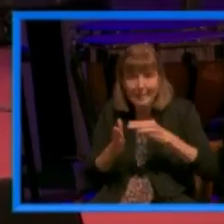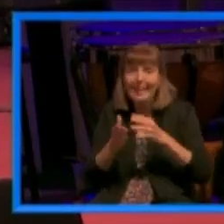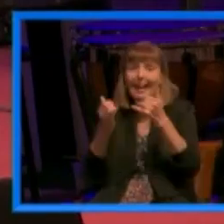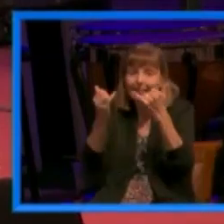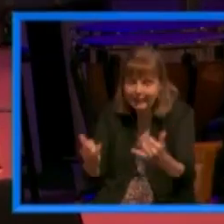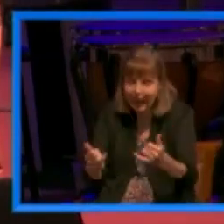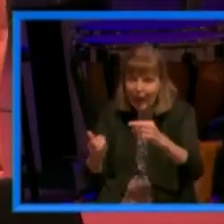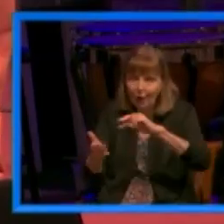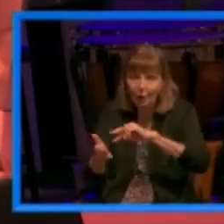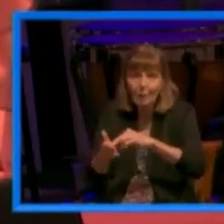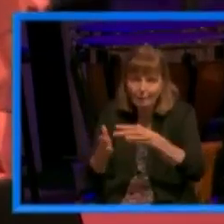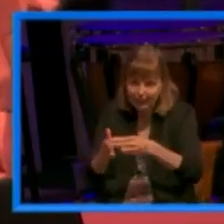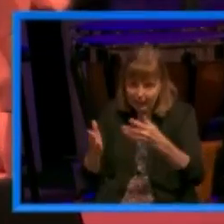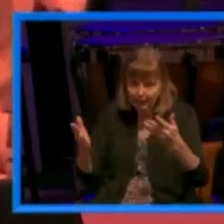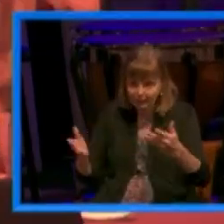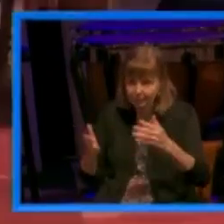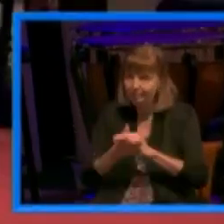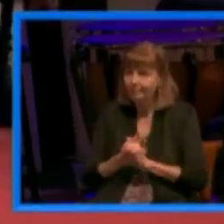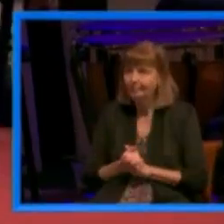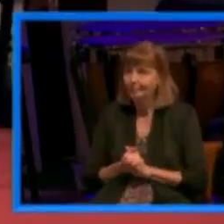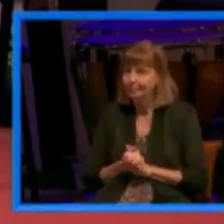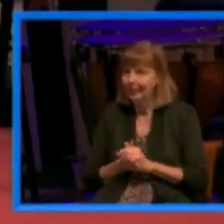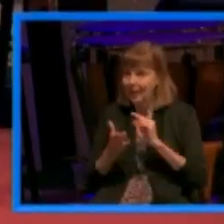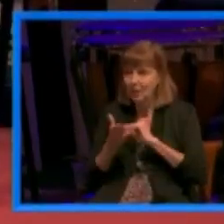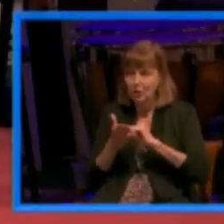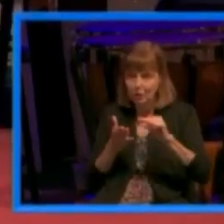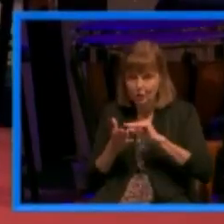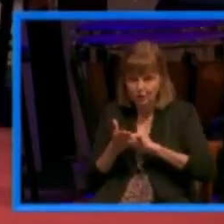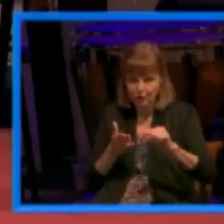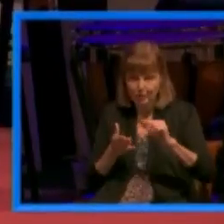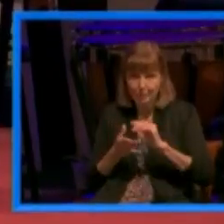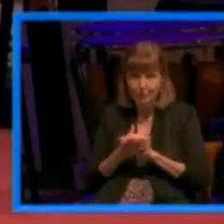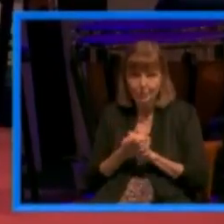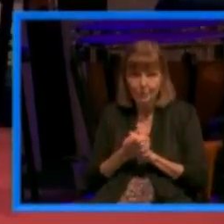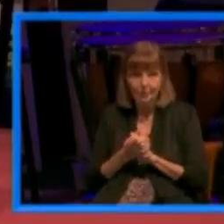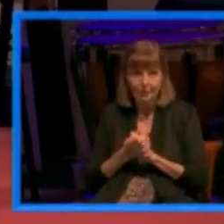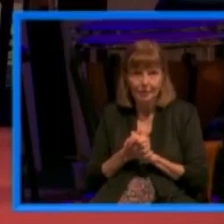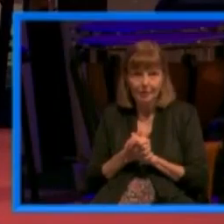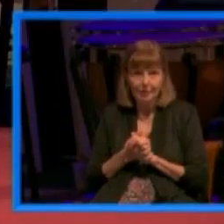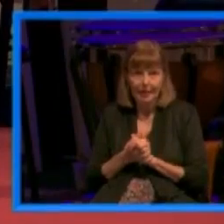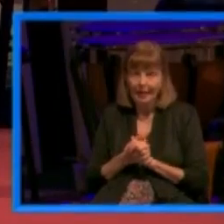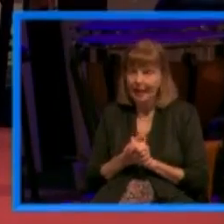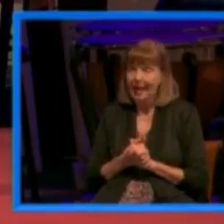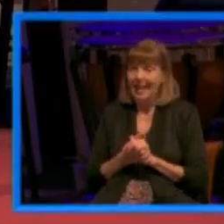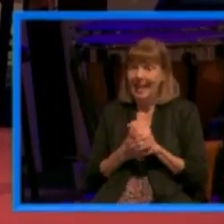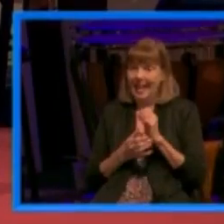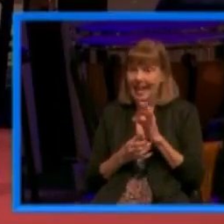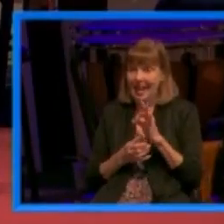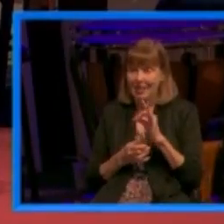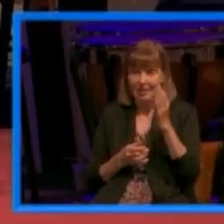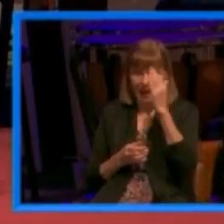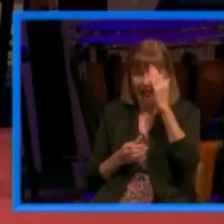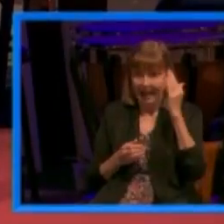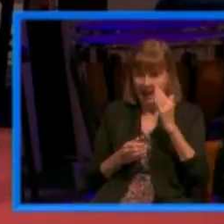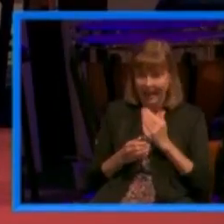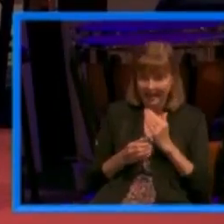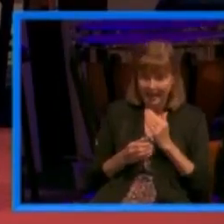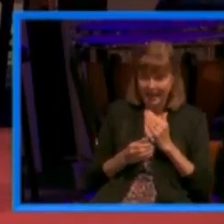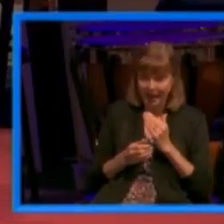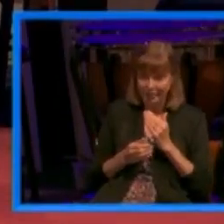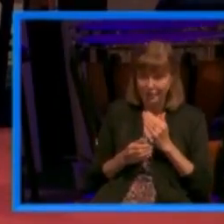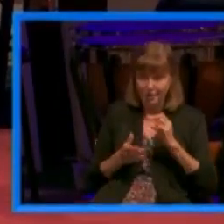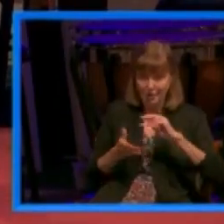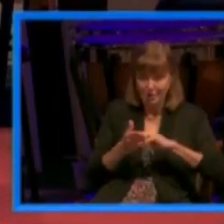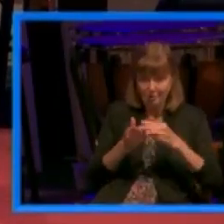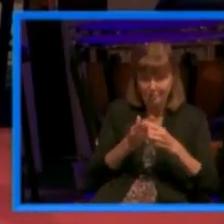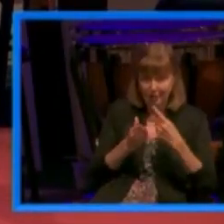that the text, the scripture, it can't mean what it never meant, right? That's the best English I got, right? It can't mean what it never meant. We can't